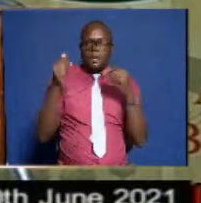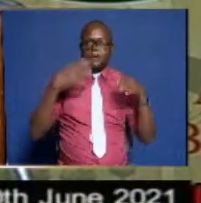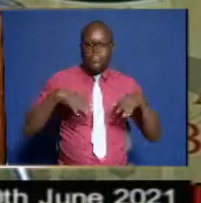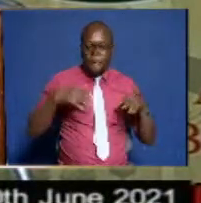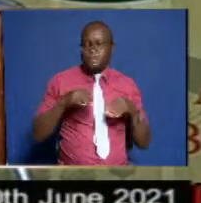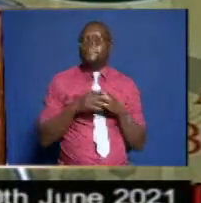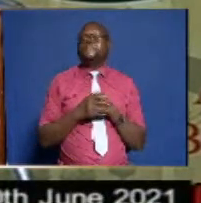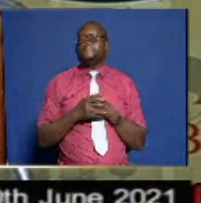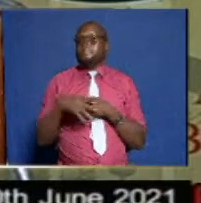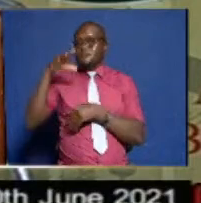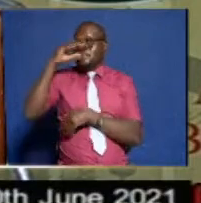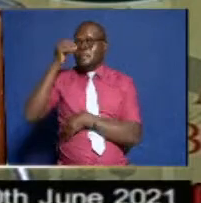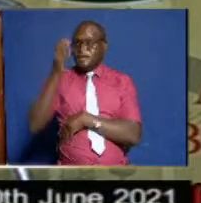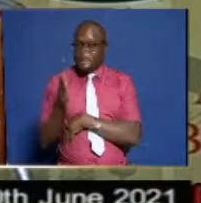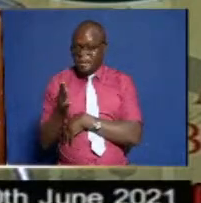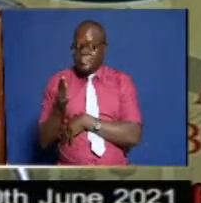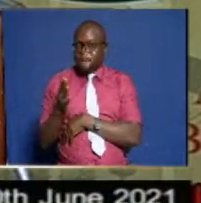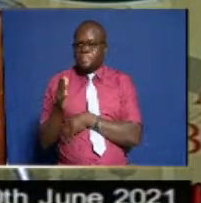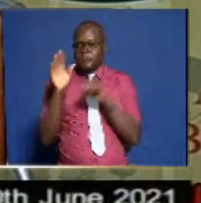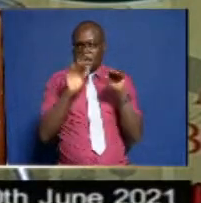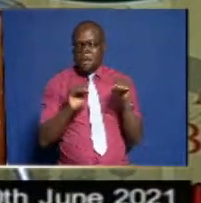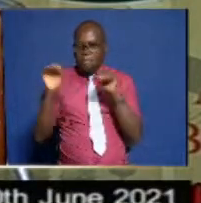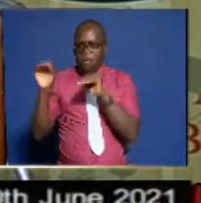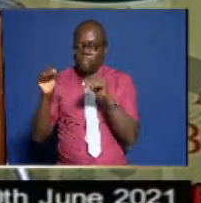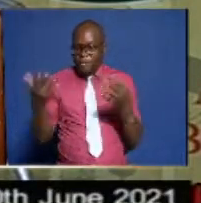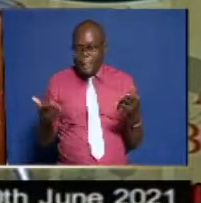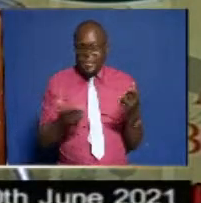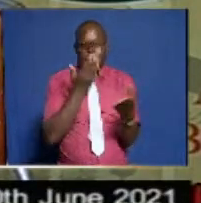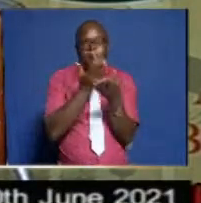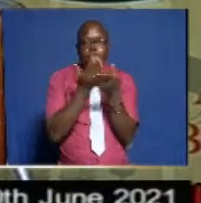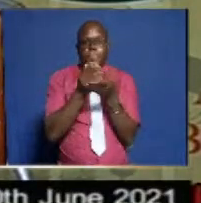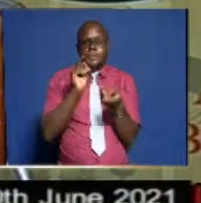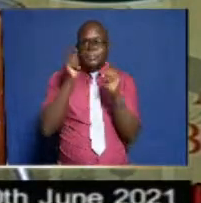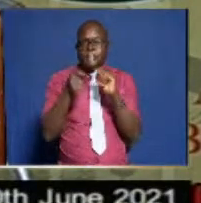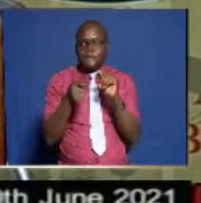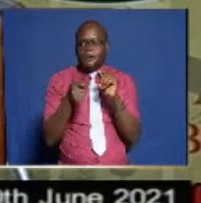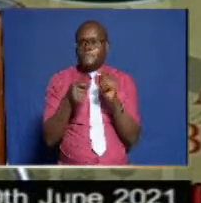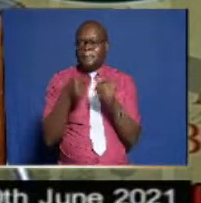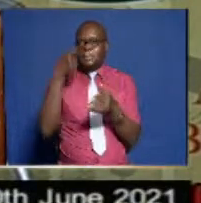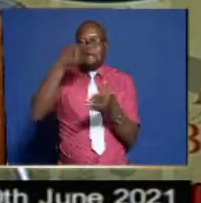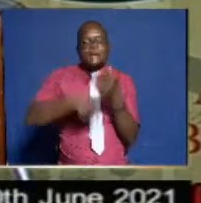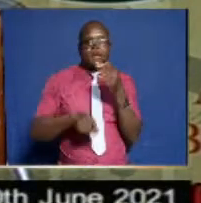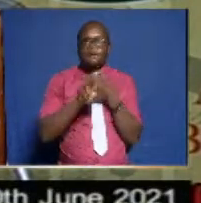Mr. Speaker, as I turn to the proposed amendments to the Excise Duty Act,